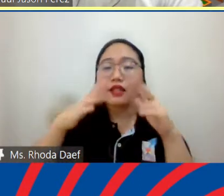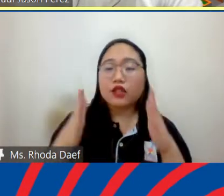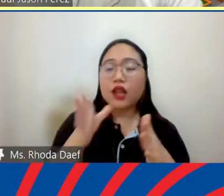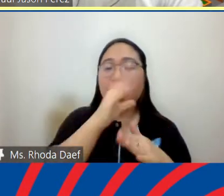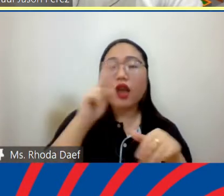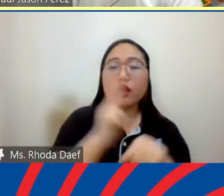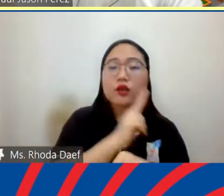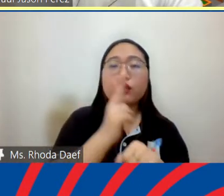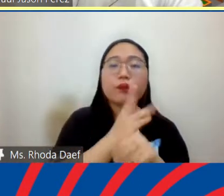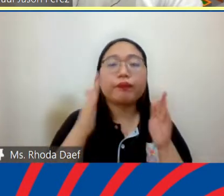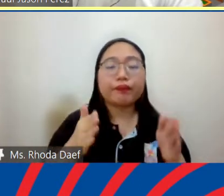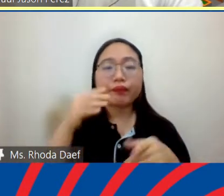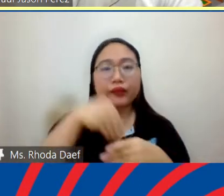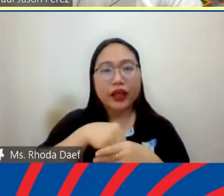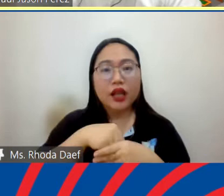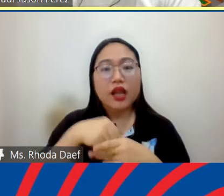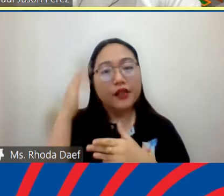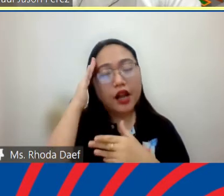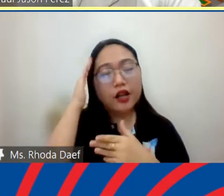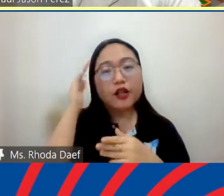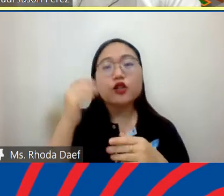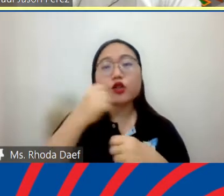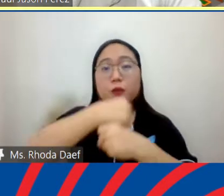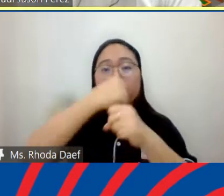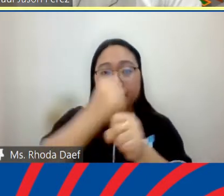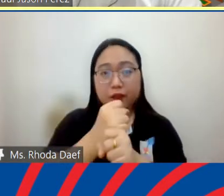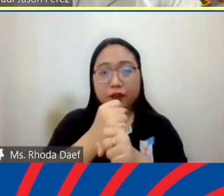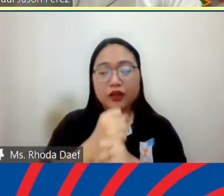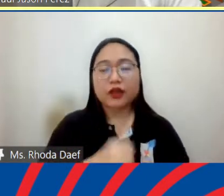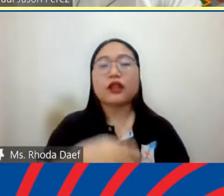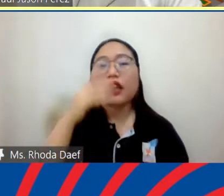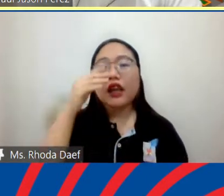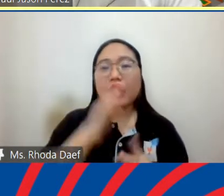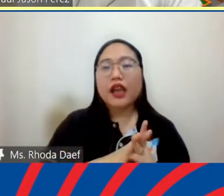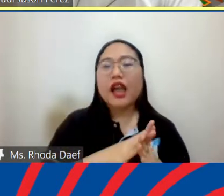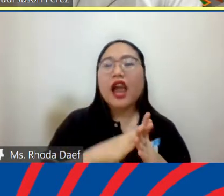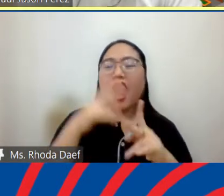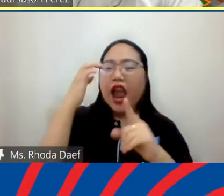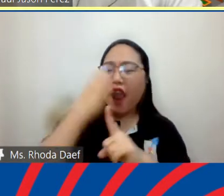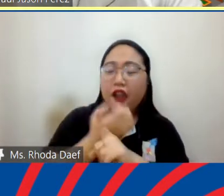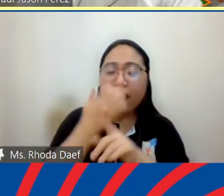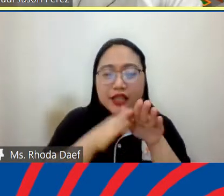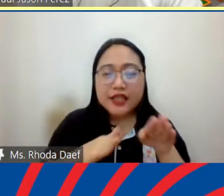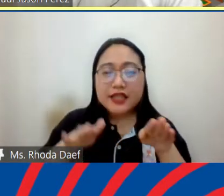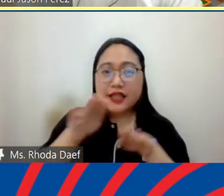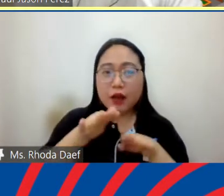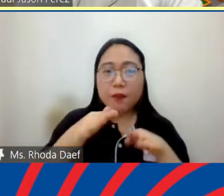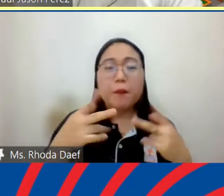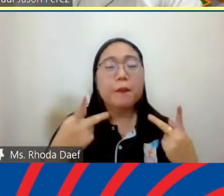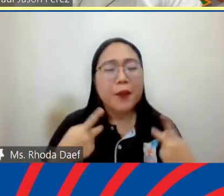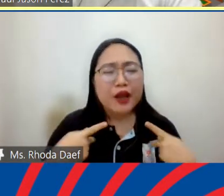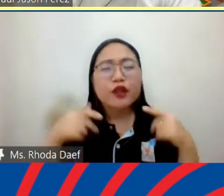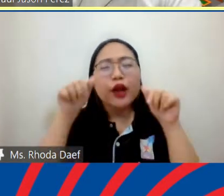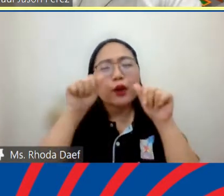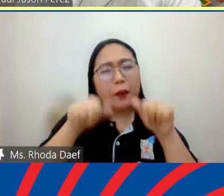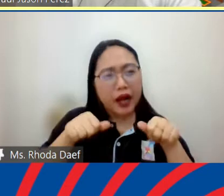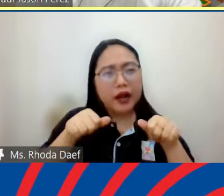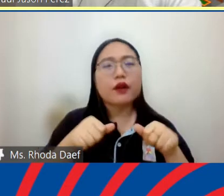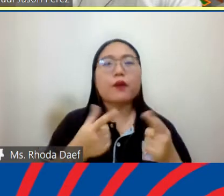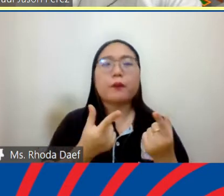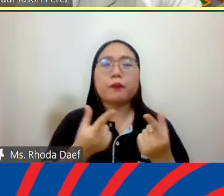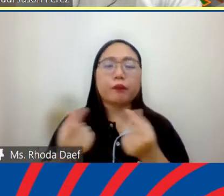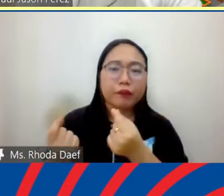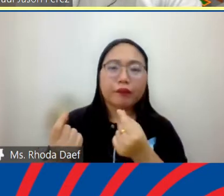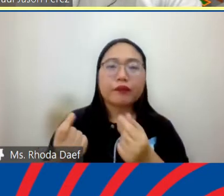knowledge production. So every step of the research activity, meron po tayong magagawa as librarians